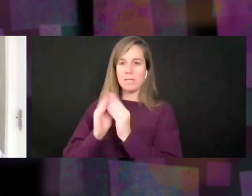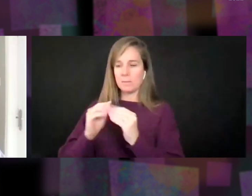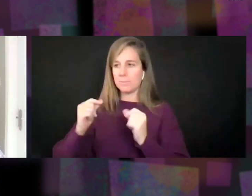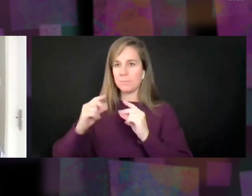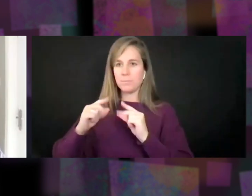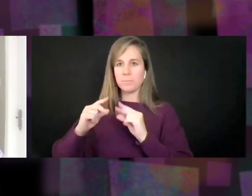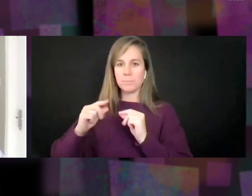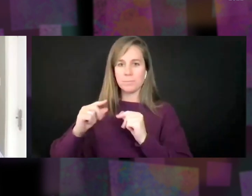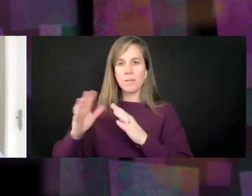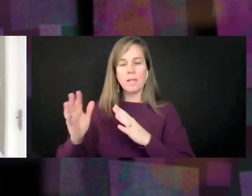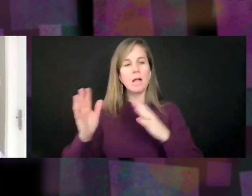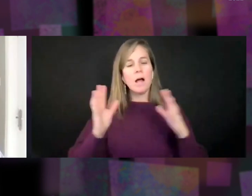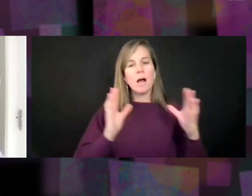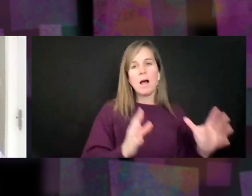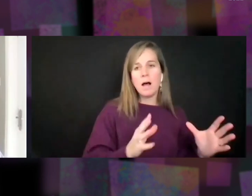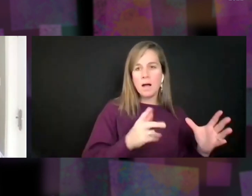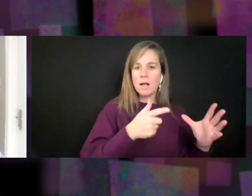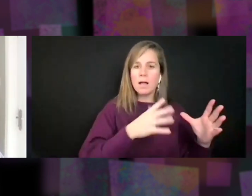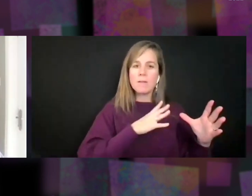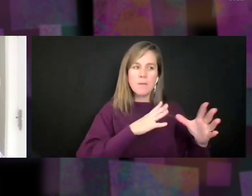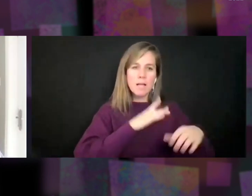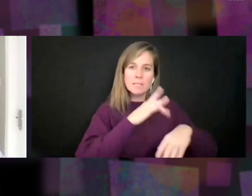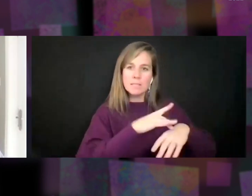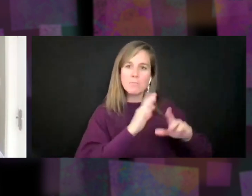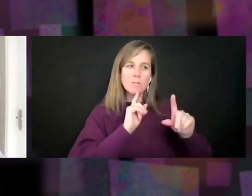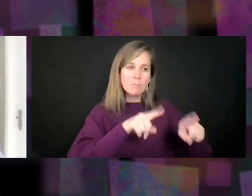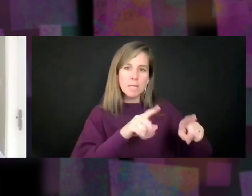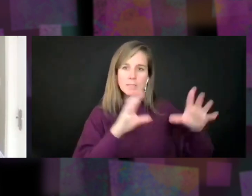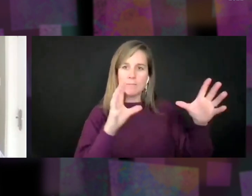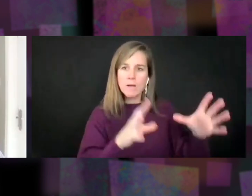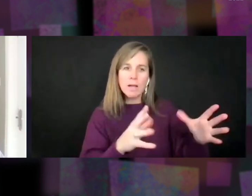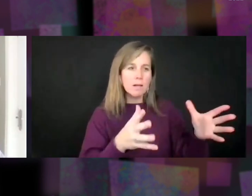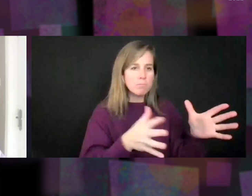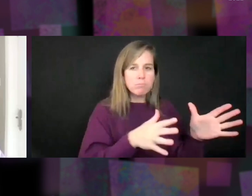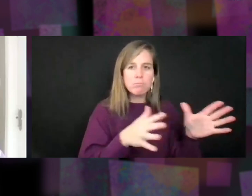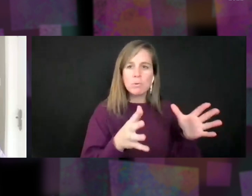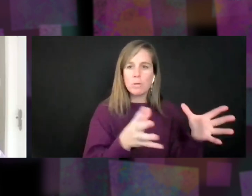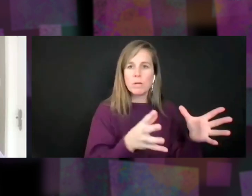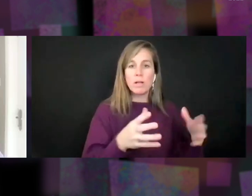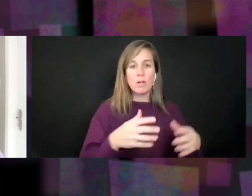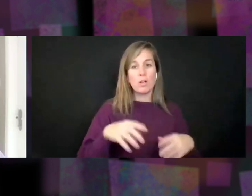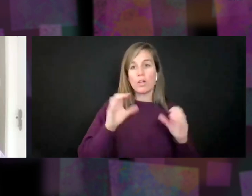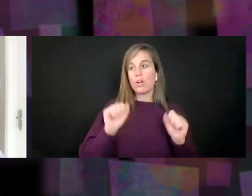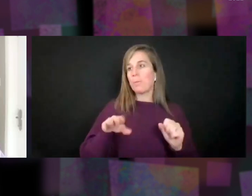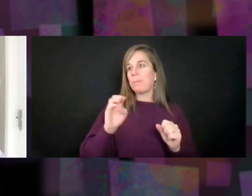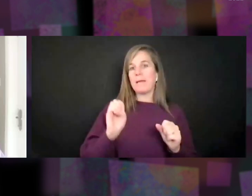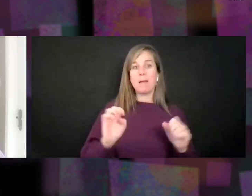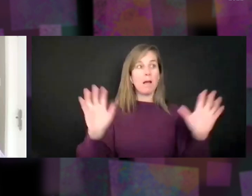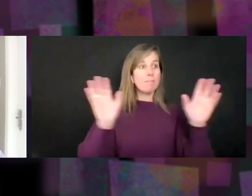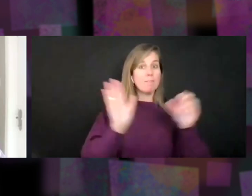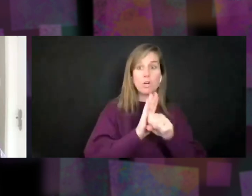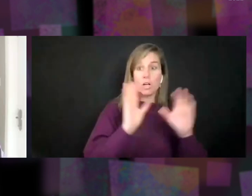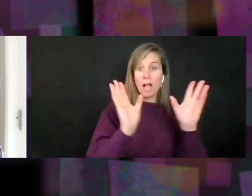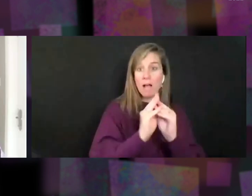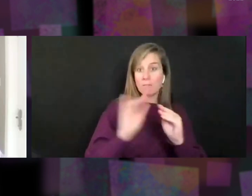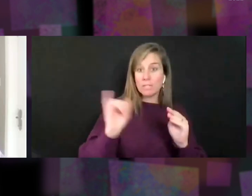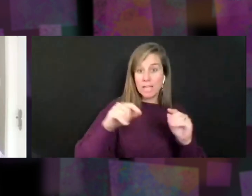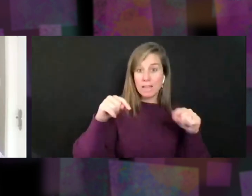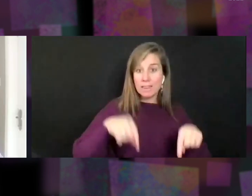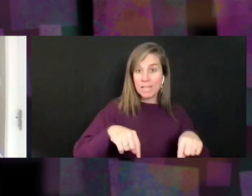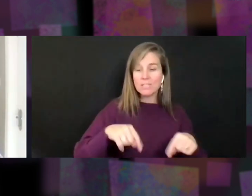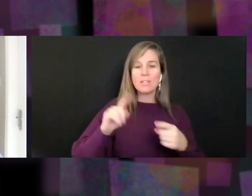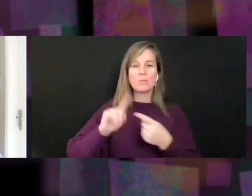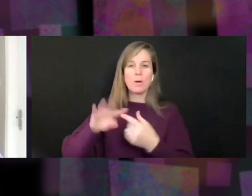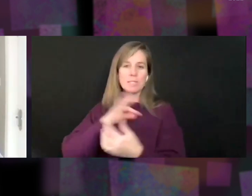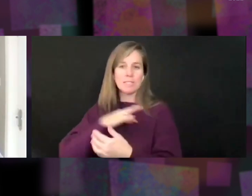most intimate site-responsive piece for an audience of one. From a full conference gathering like this to a staff